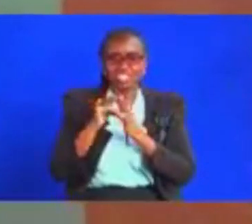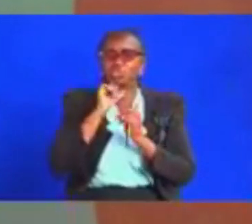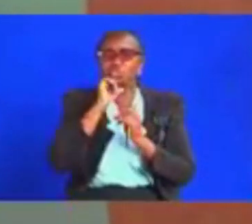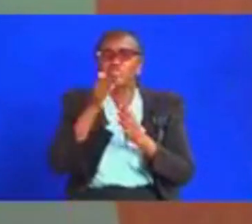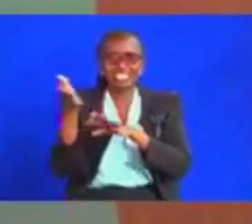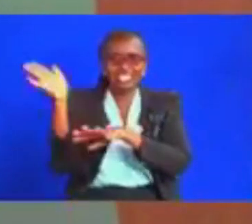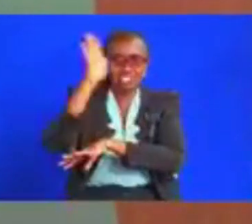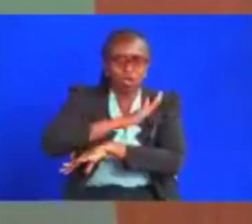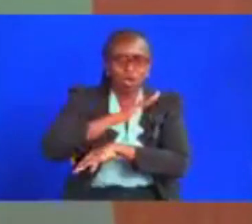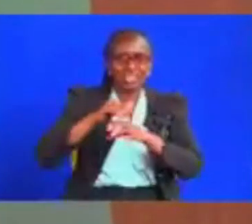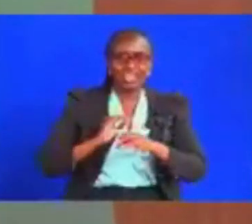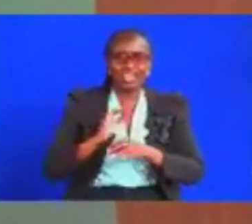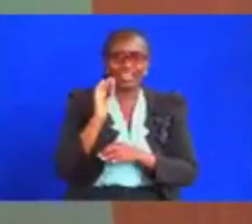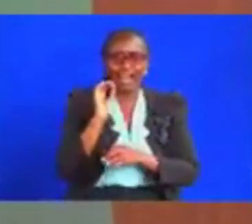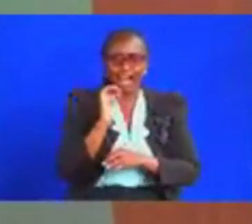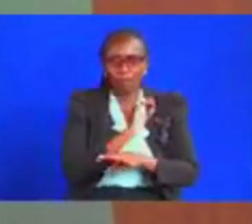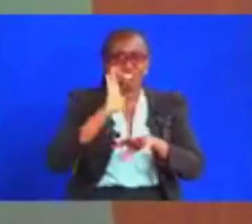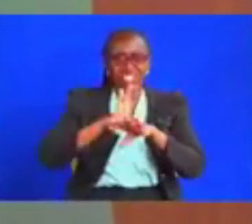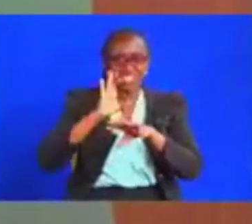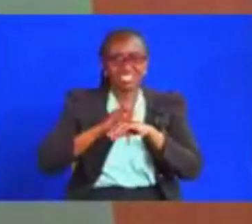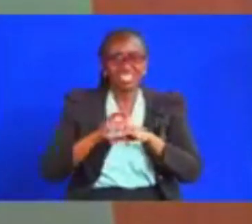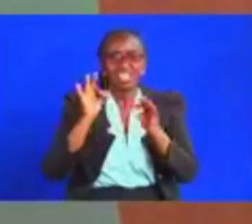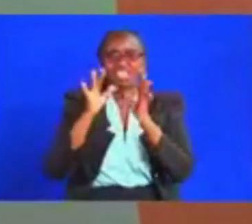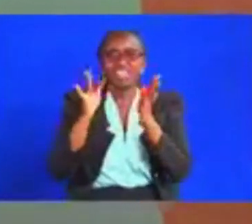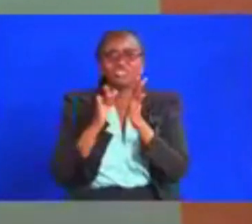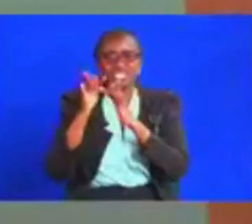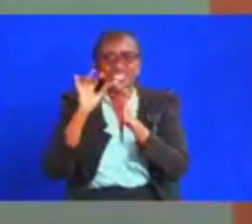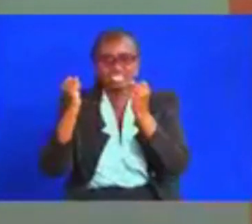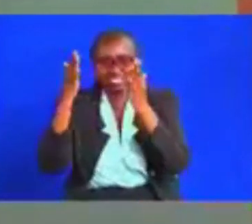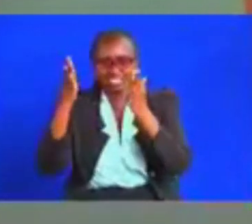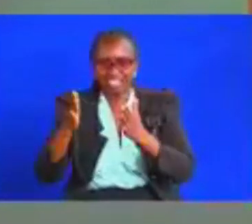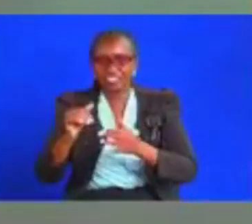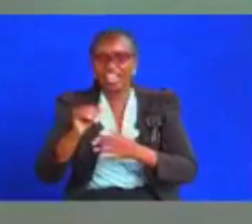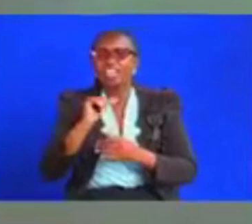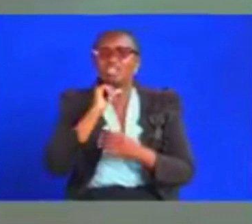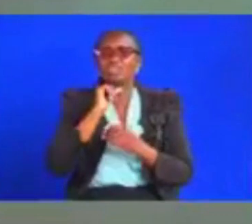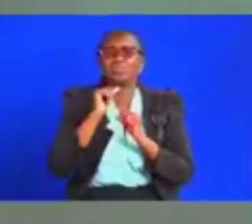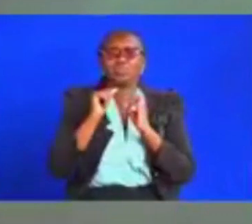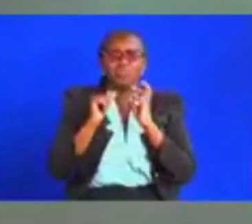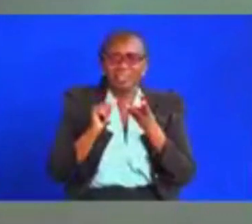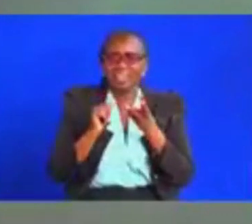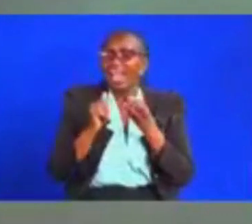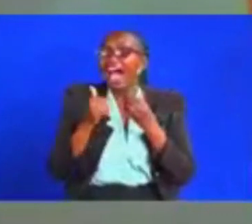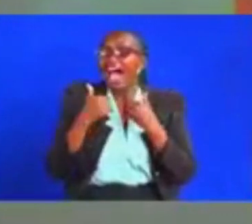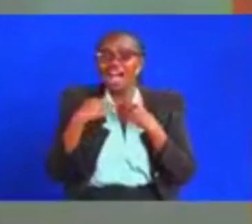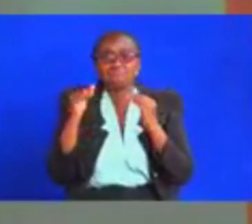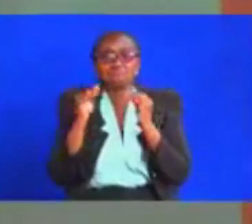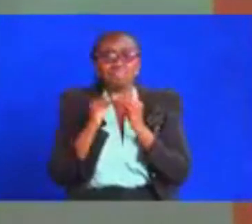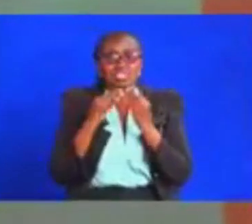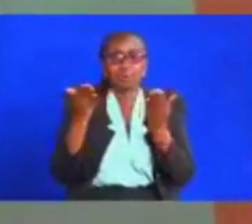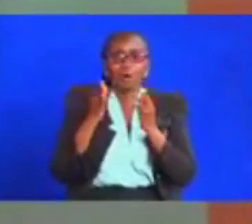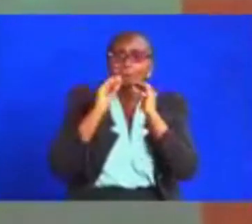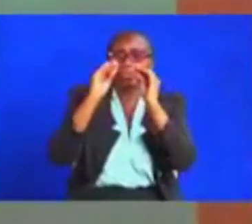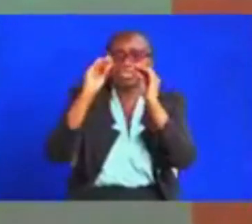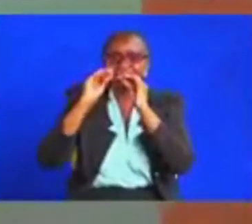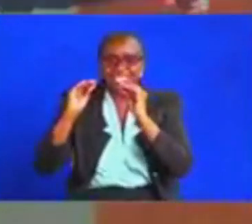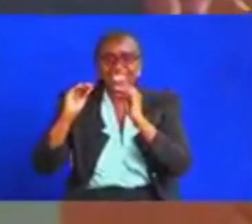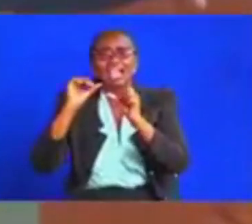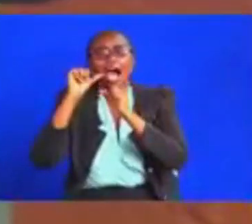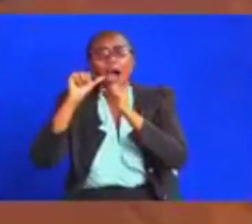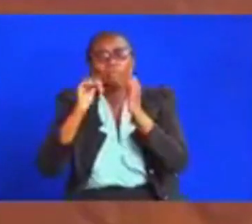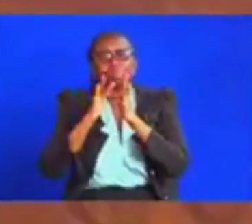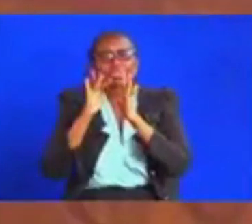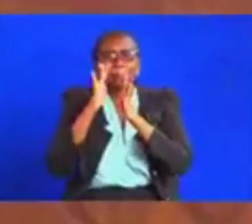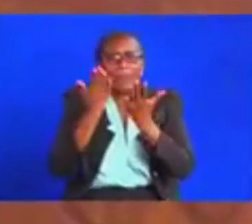restored back to our pulpits, if Jesus as Savior is not, we have conferences where we teach and the Bible says,